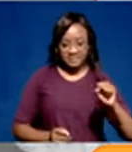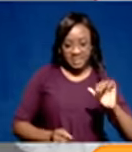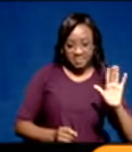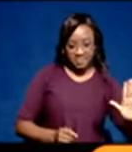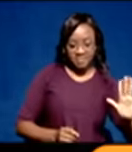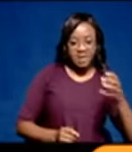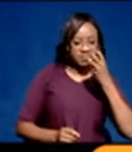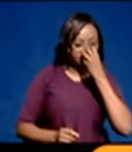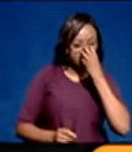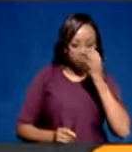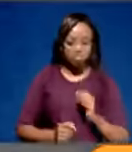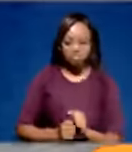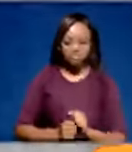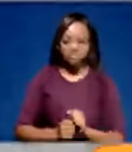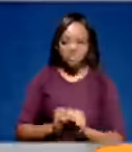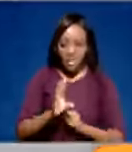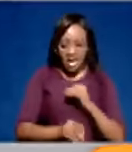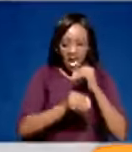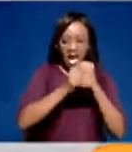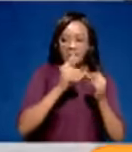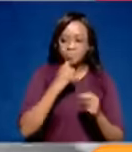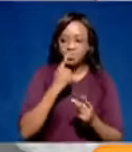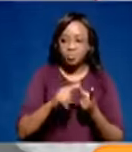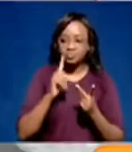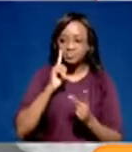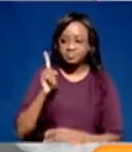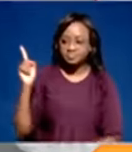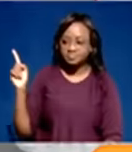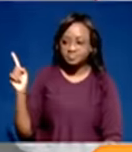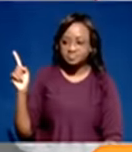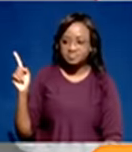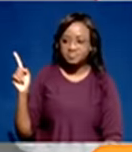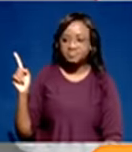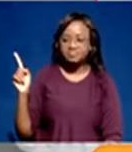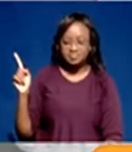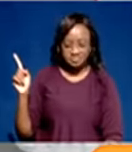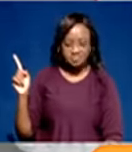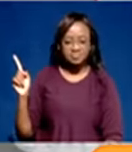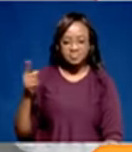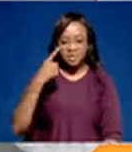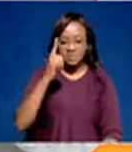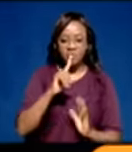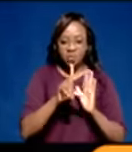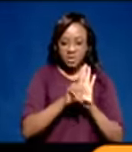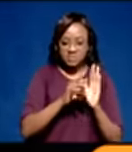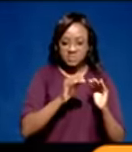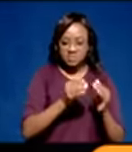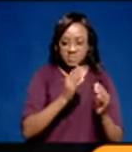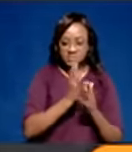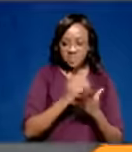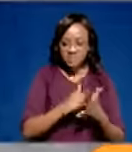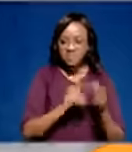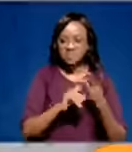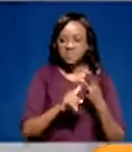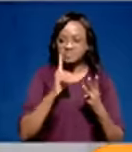attendance list. Speaker Moses Wetangula and the National Assembly Clerk ticked the roll call for the legislature, while Chief Justice